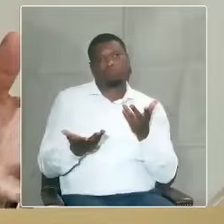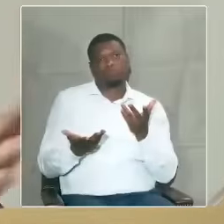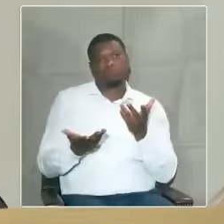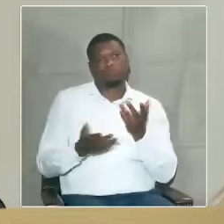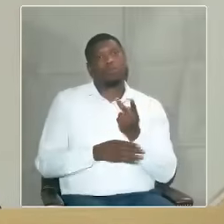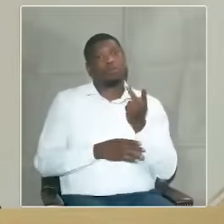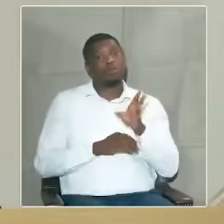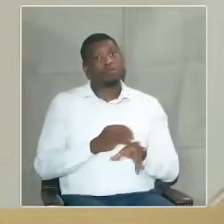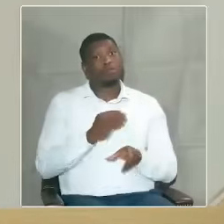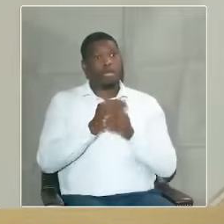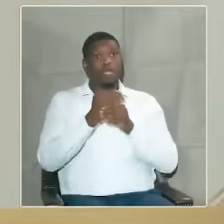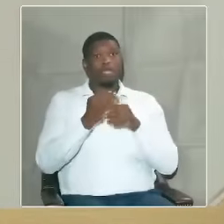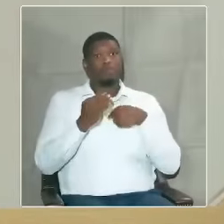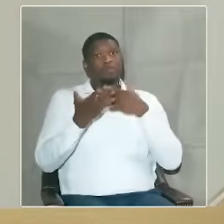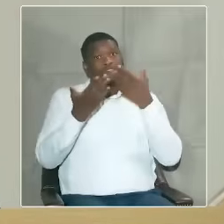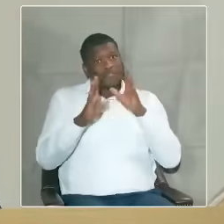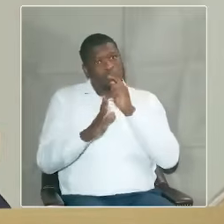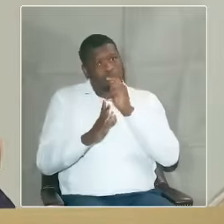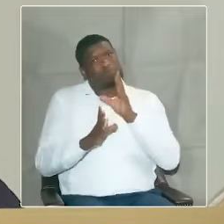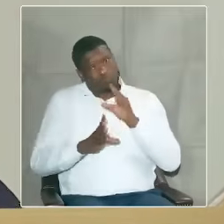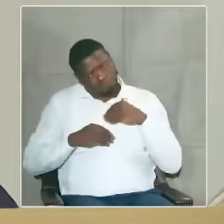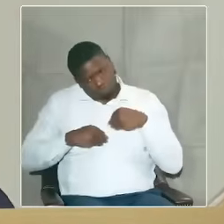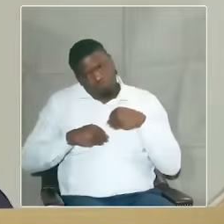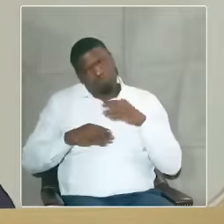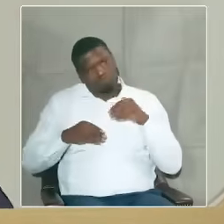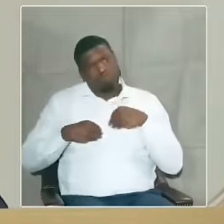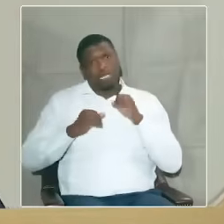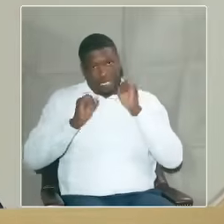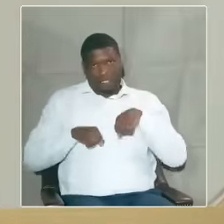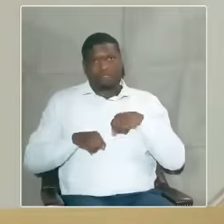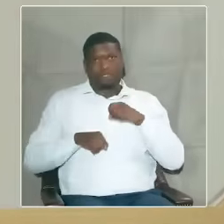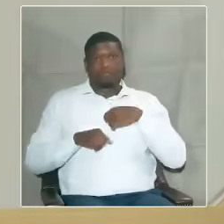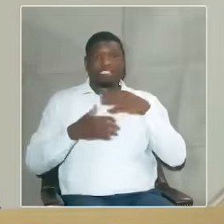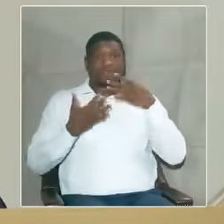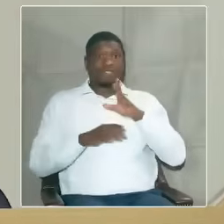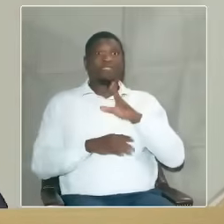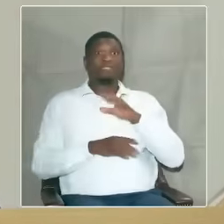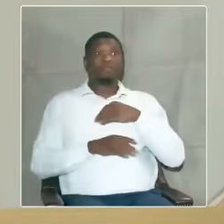I did acknowledge, Commissioner, that yes, initially I